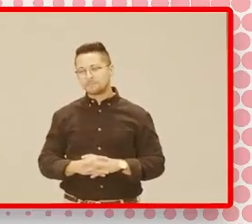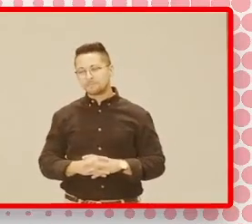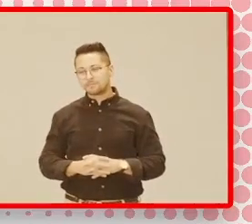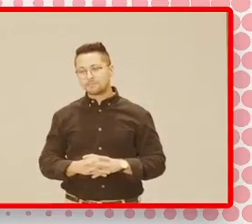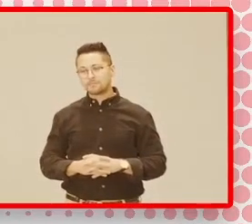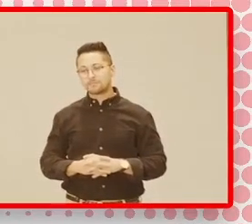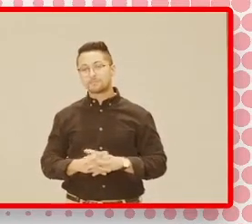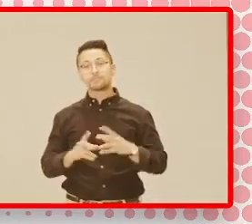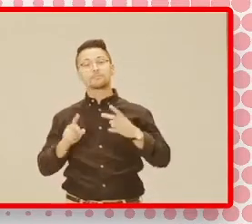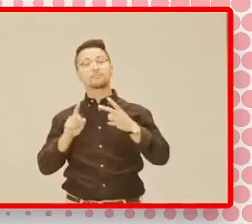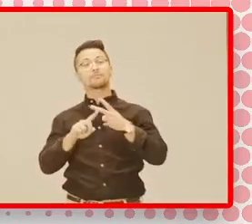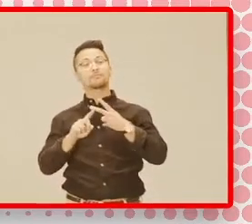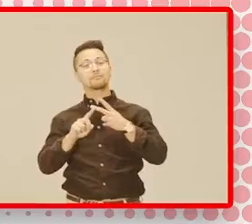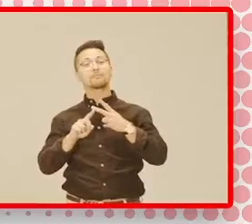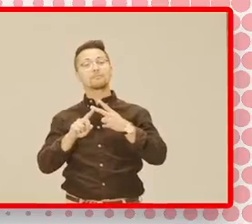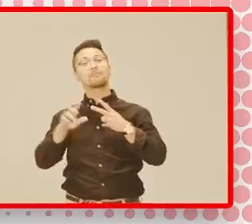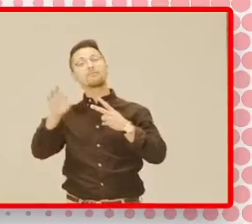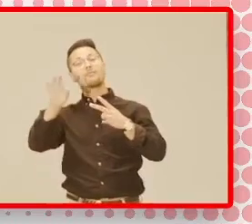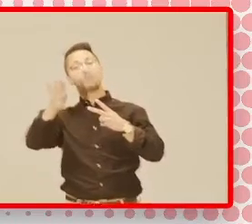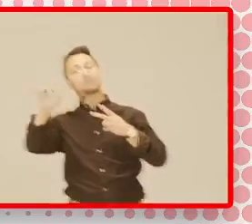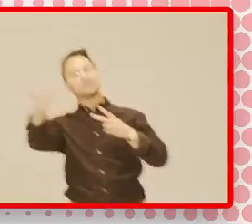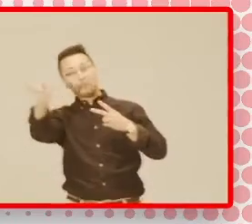and Facebook,